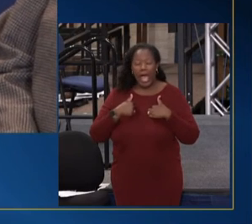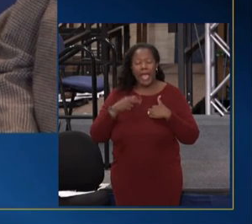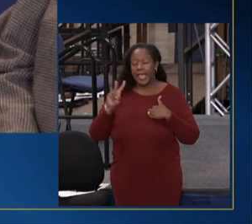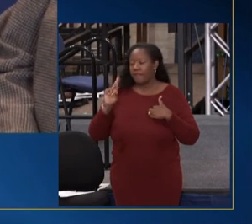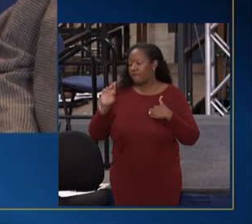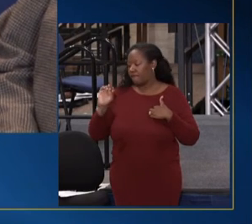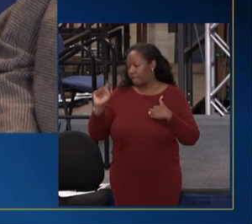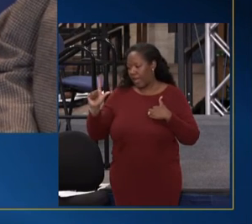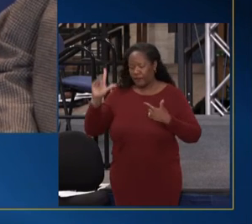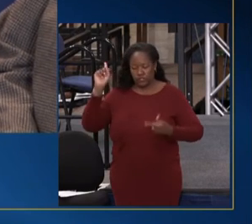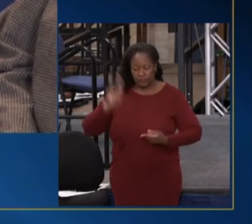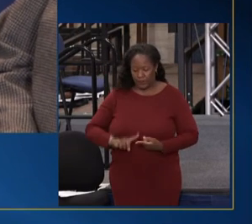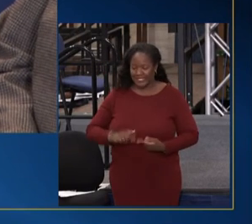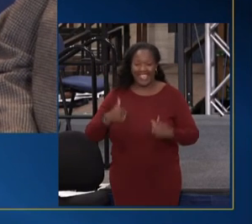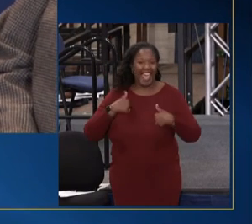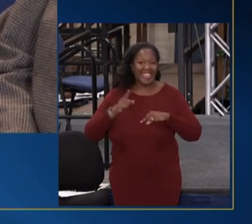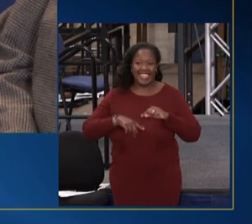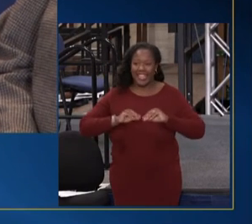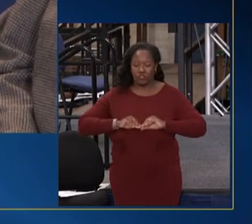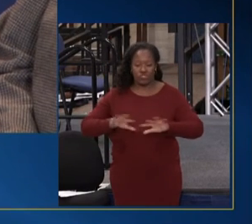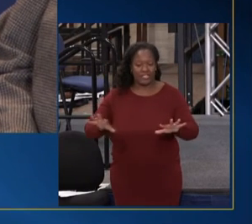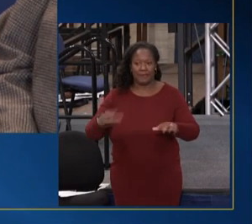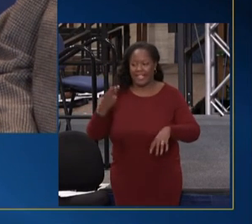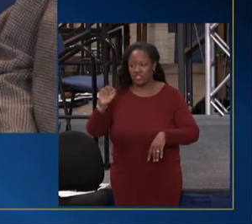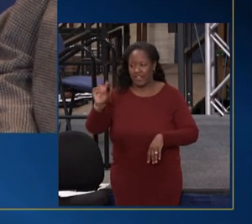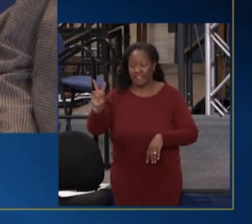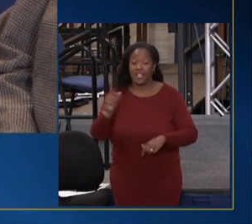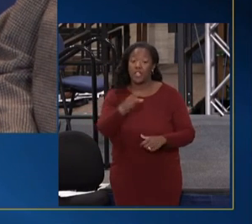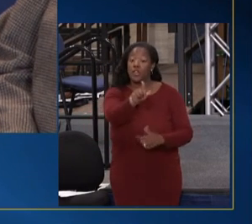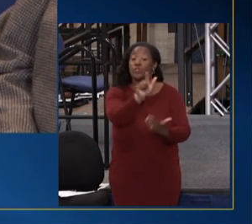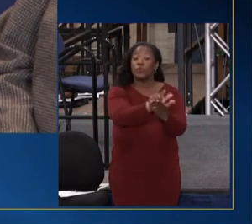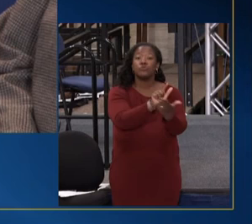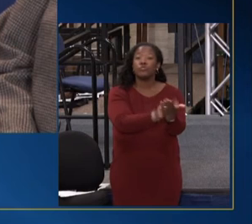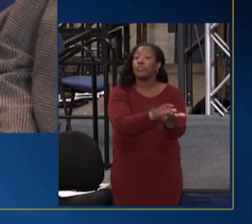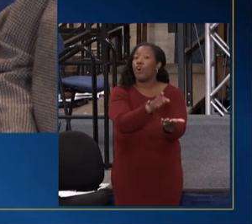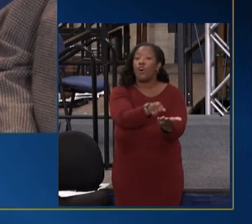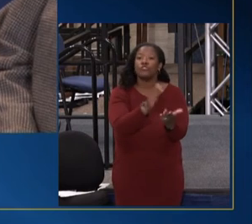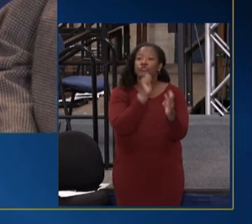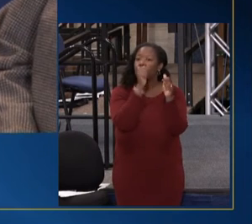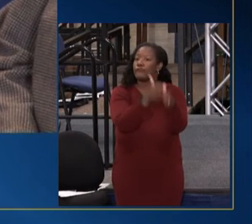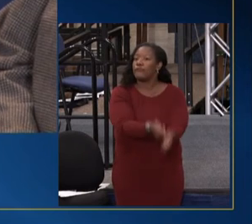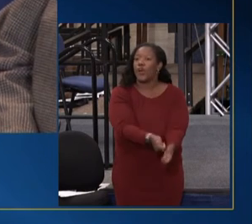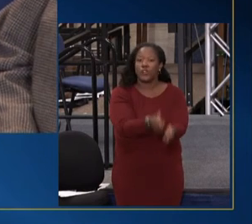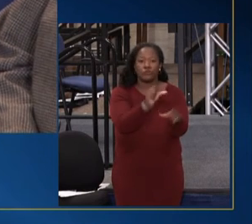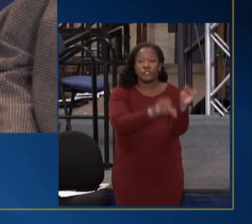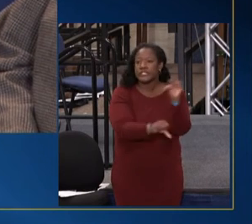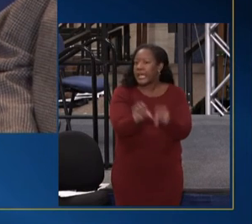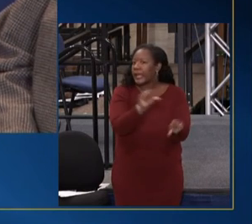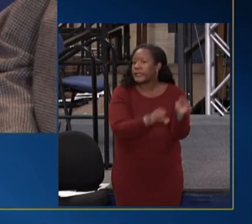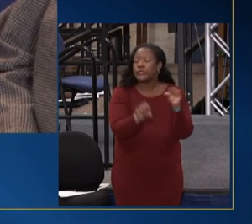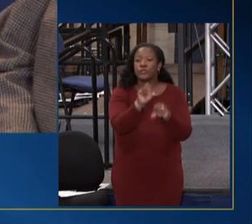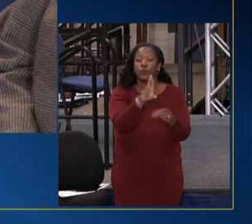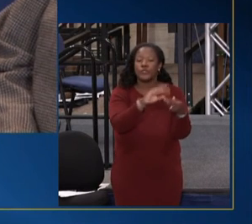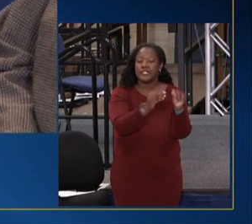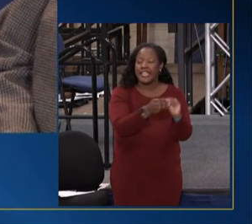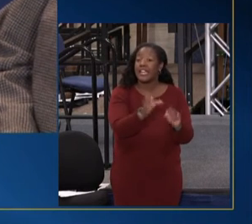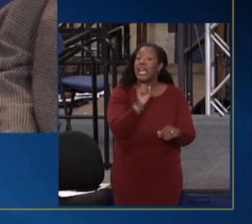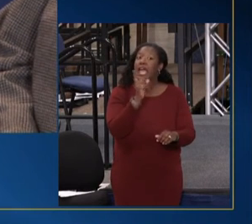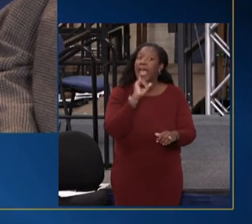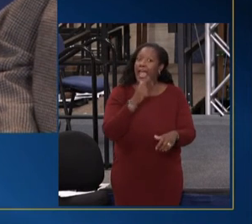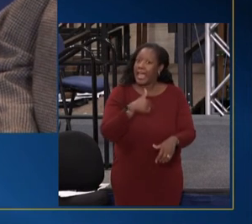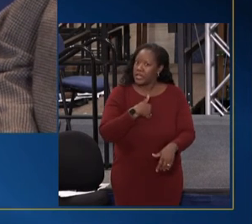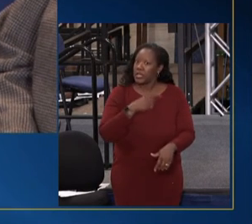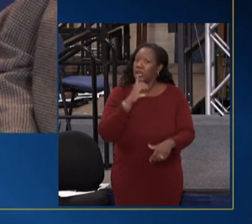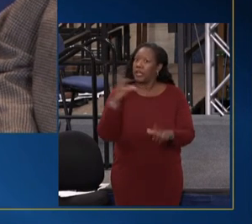and cannot transmit HIV, those laws do not follow the science or the data and criminalize and